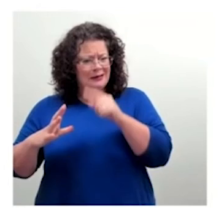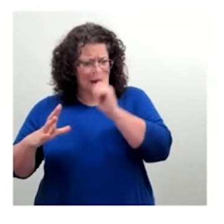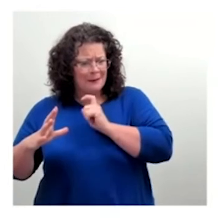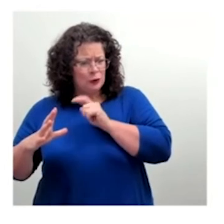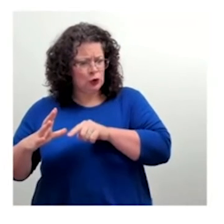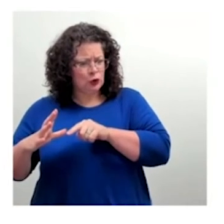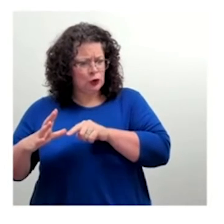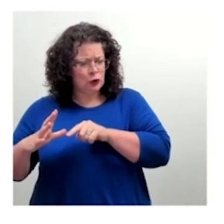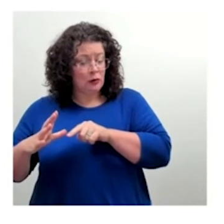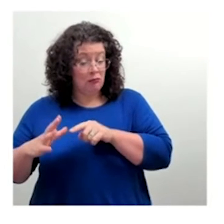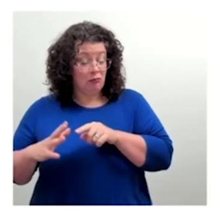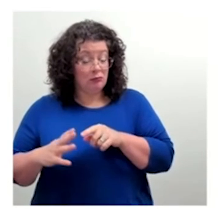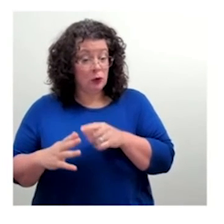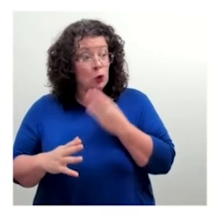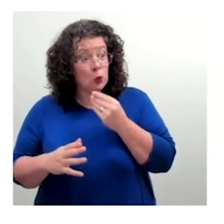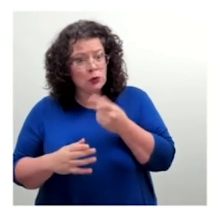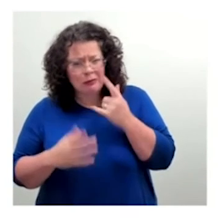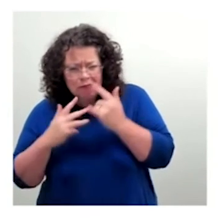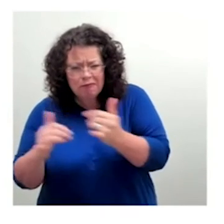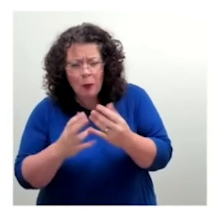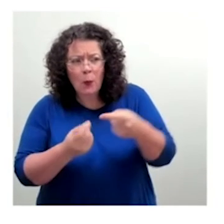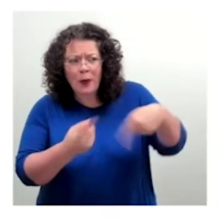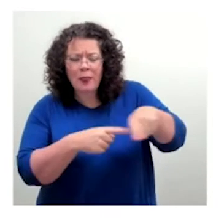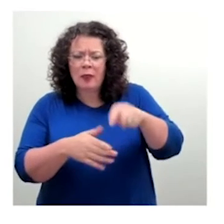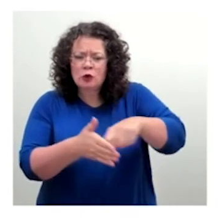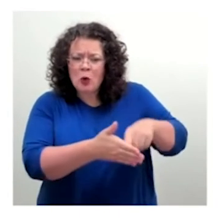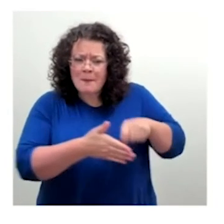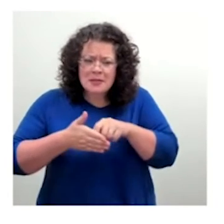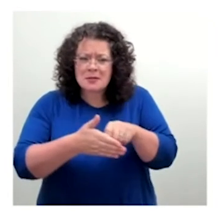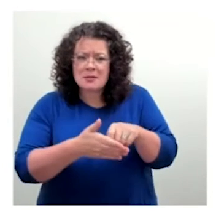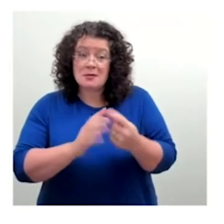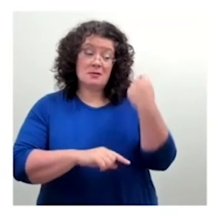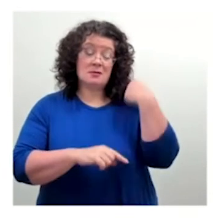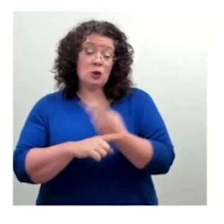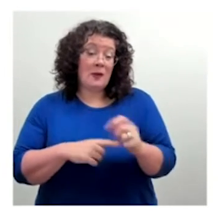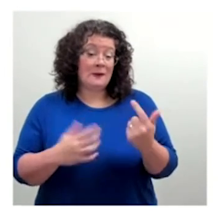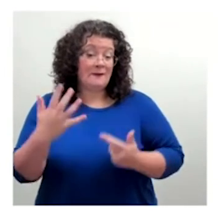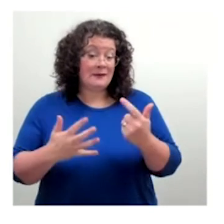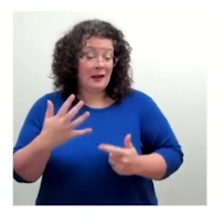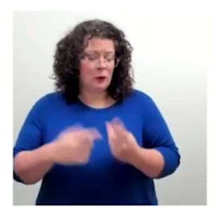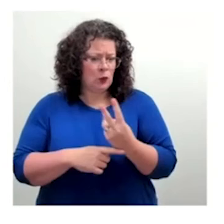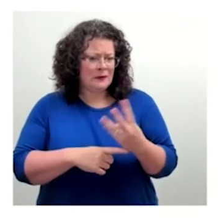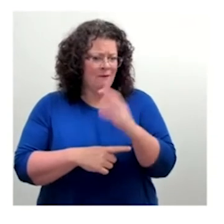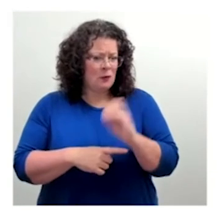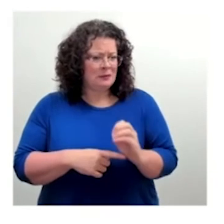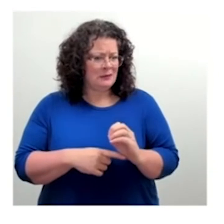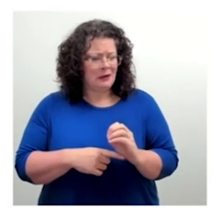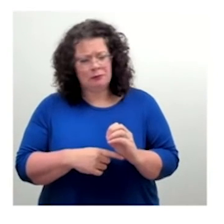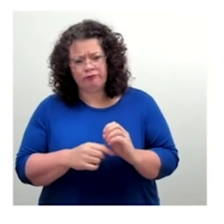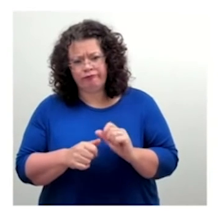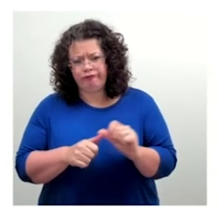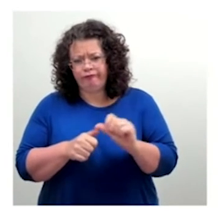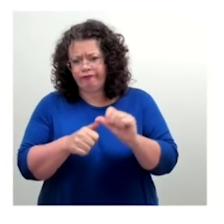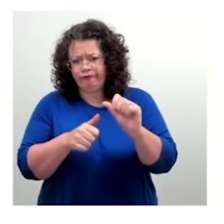were understandably quite delighted with that. This is a quote from Oliver Bradley, who's the global e-commerce